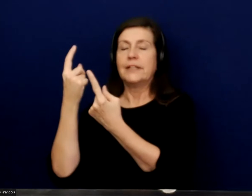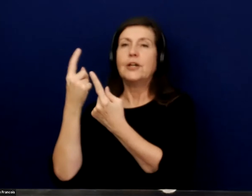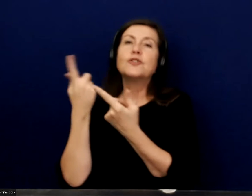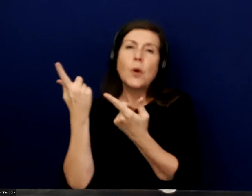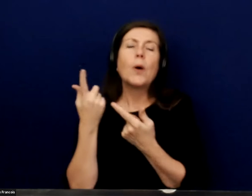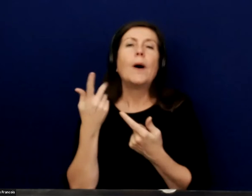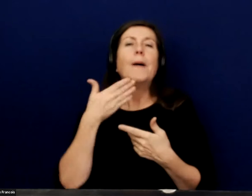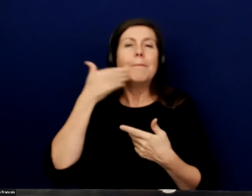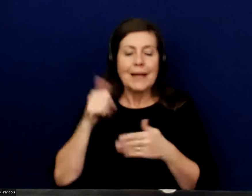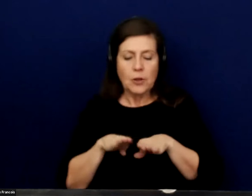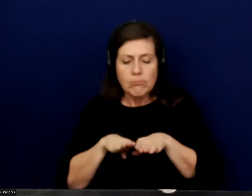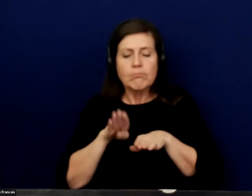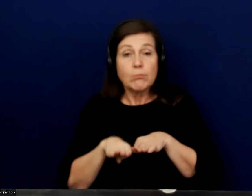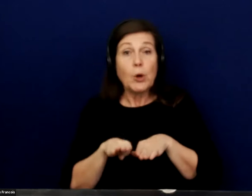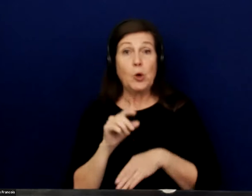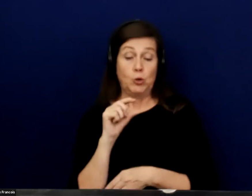nothing.